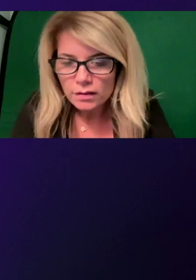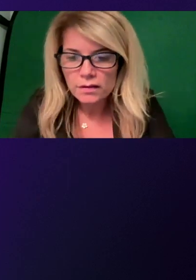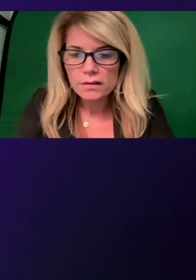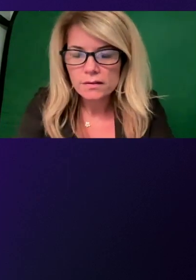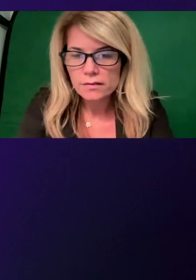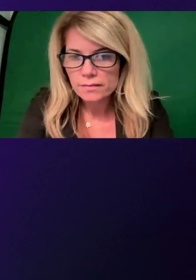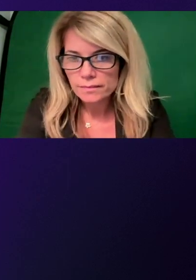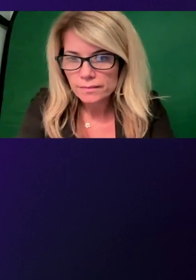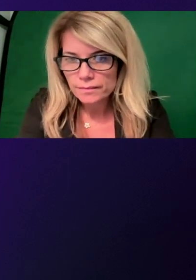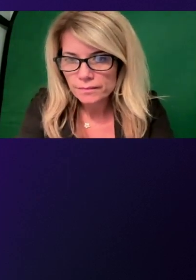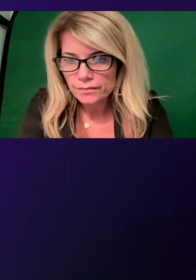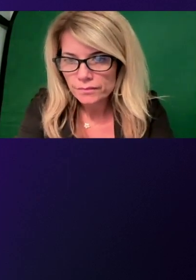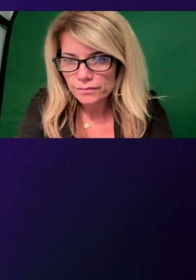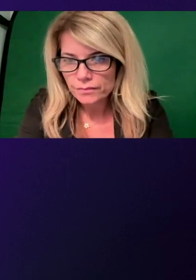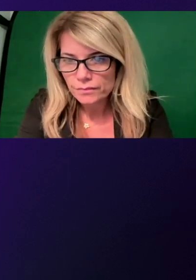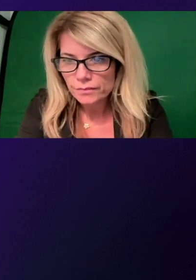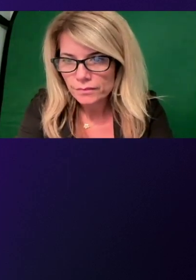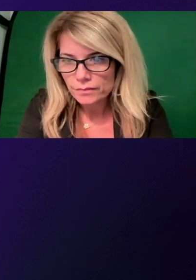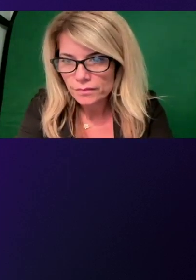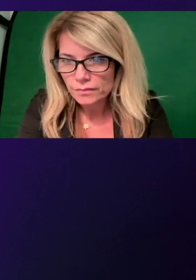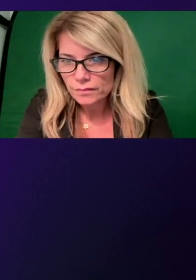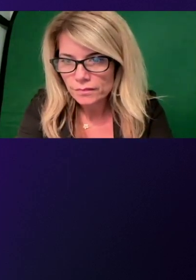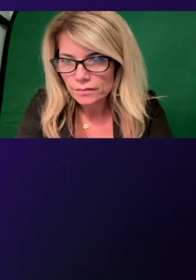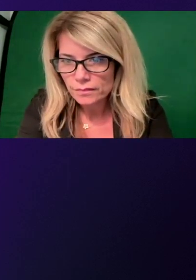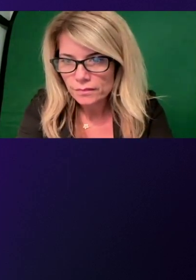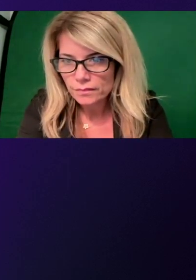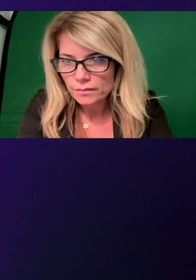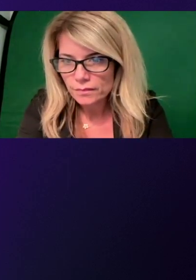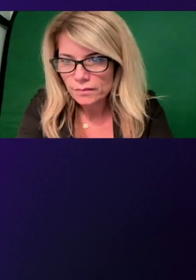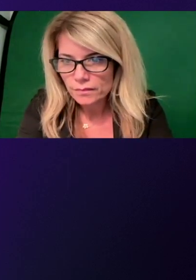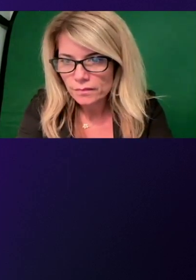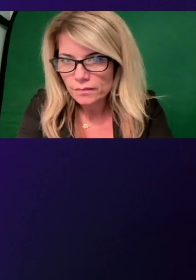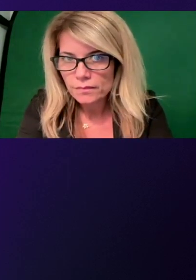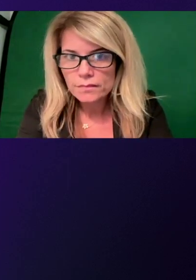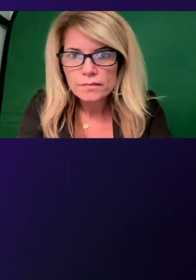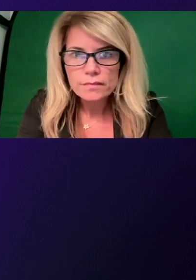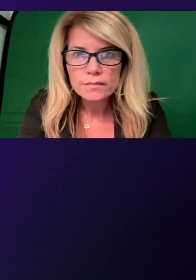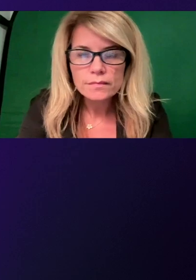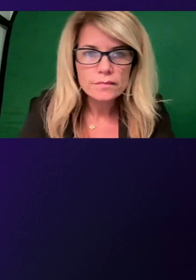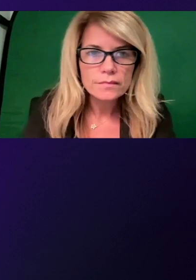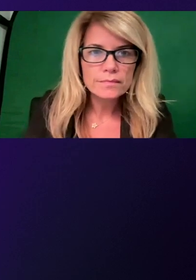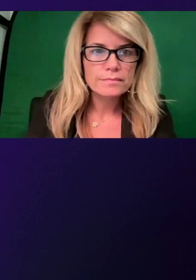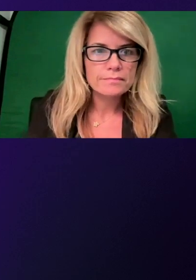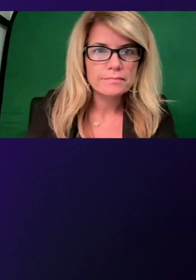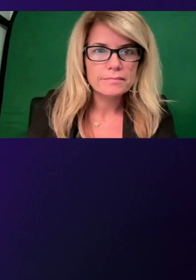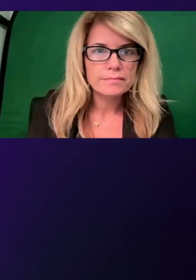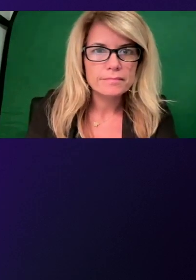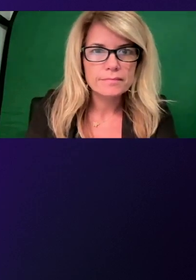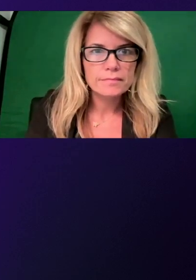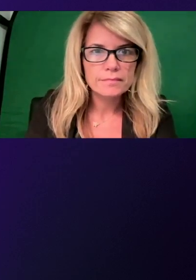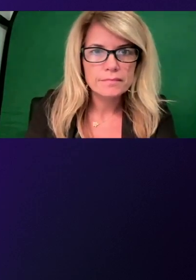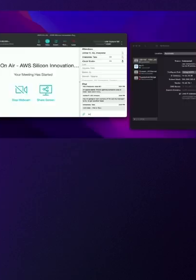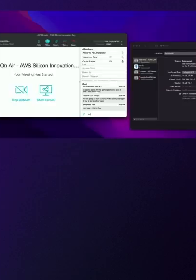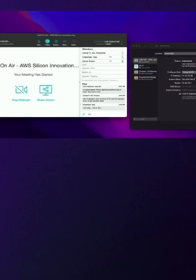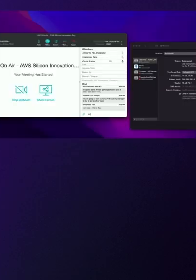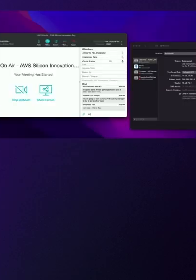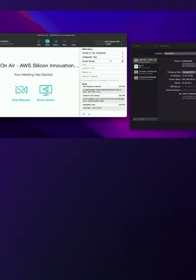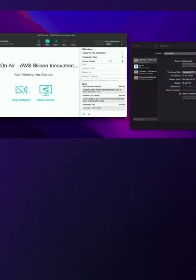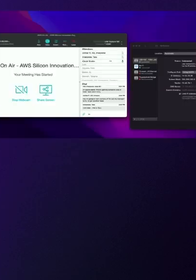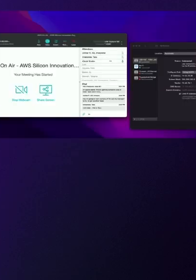been looking forward to as well all day. And I know that earlier in the day, Anthony